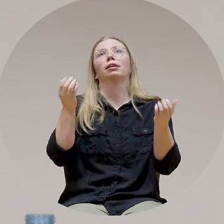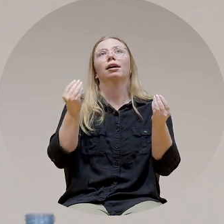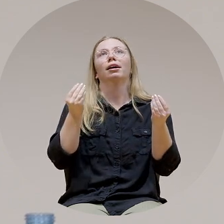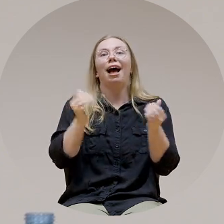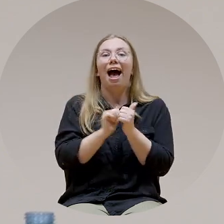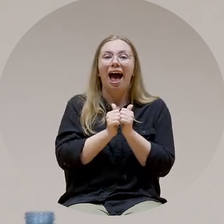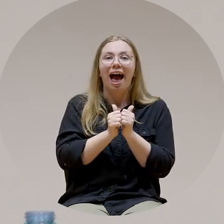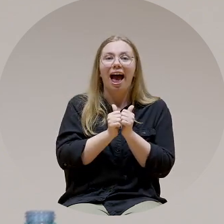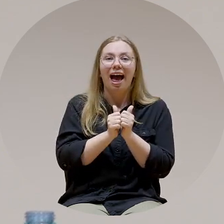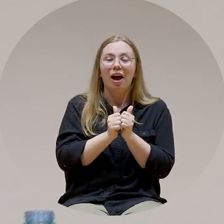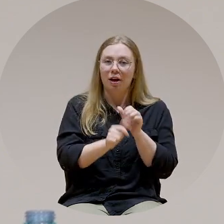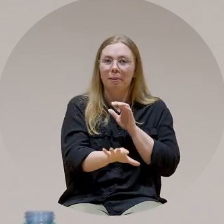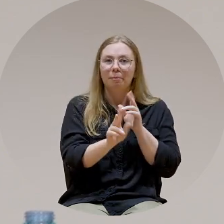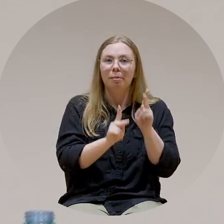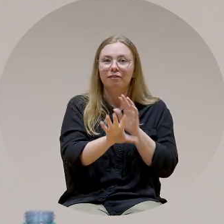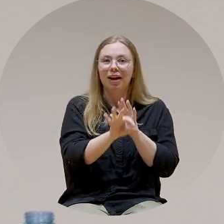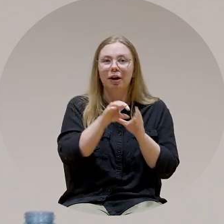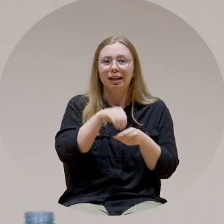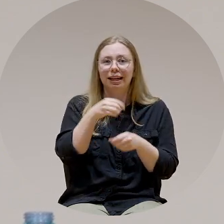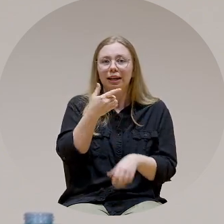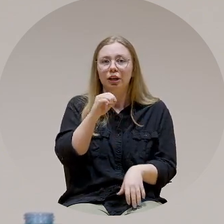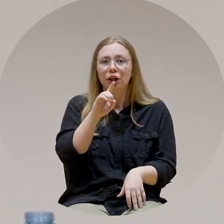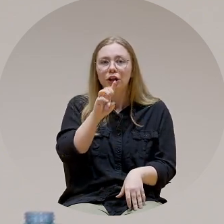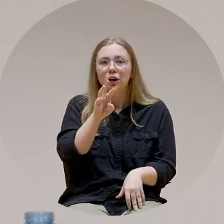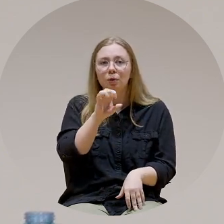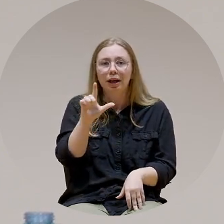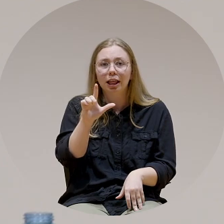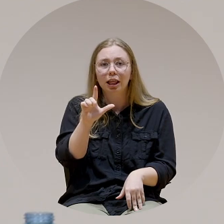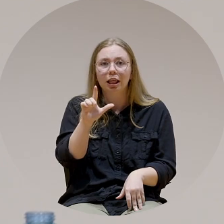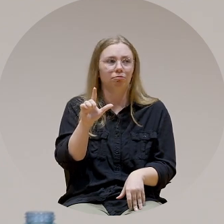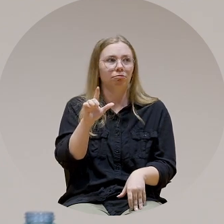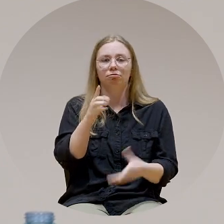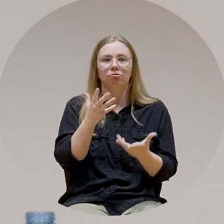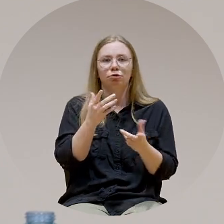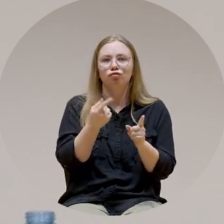file cabinet, sold at Sotheby's for the highest price ever paid for a Native